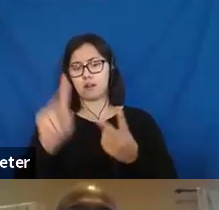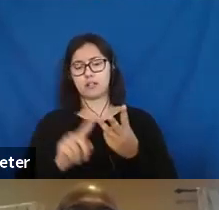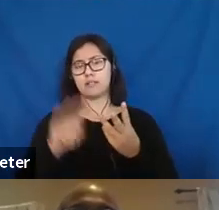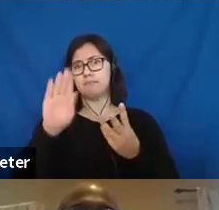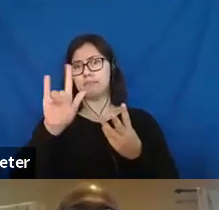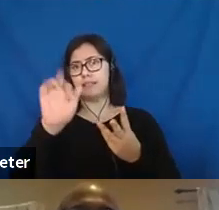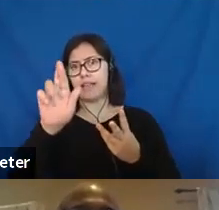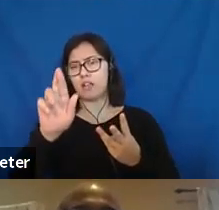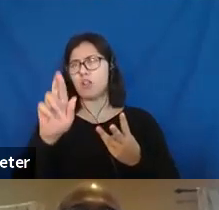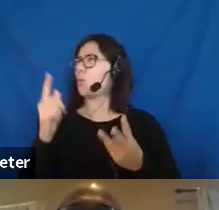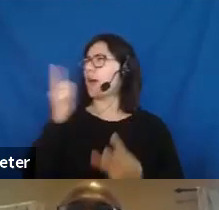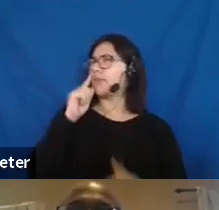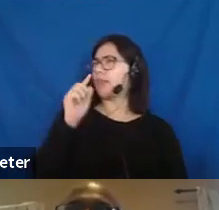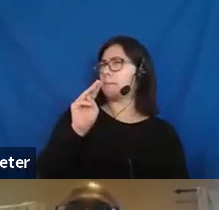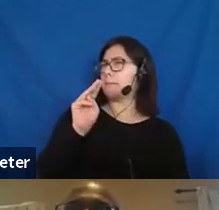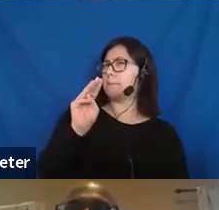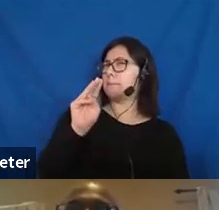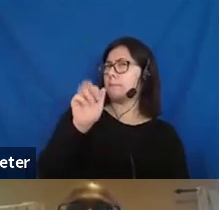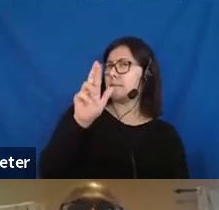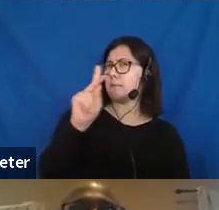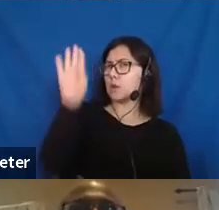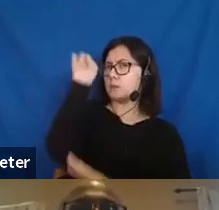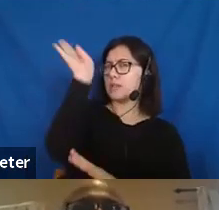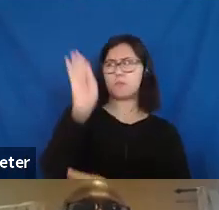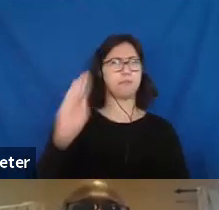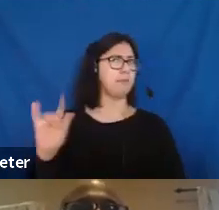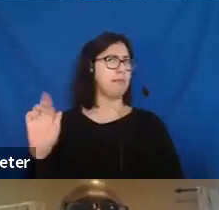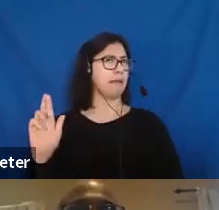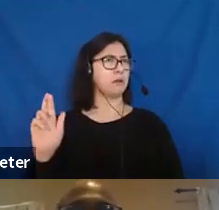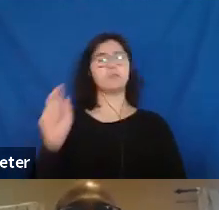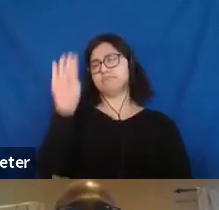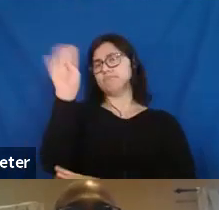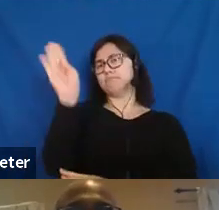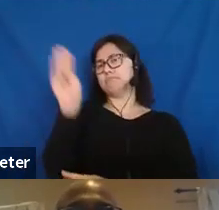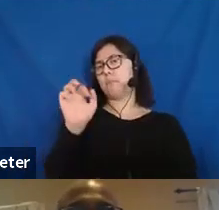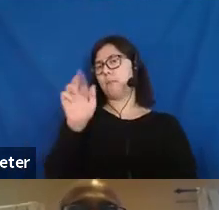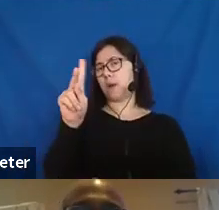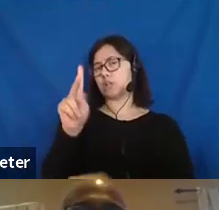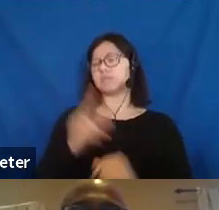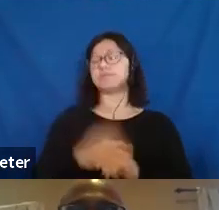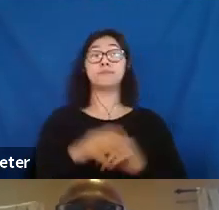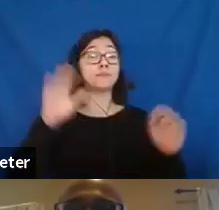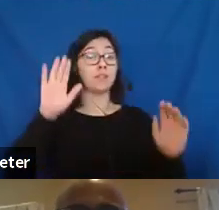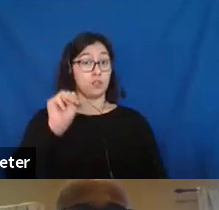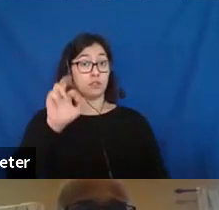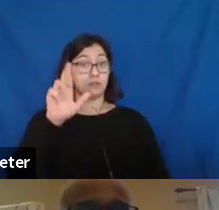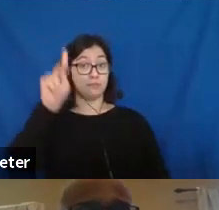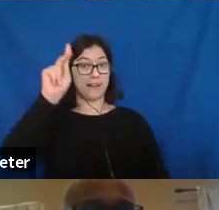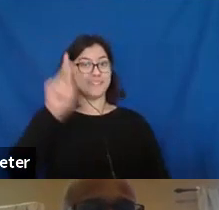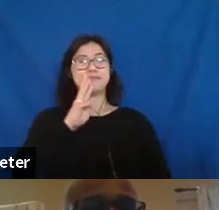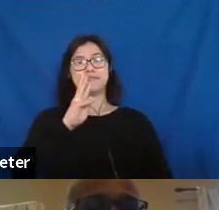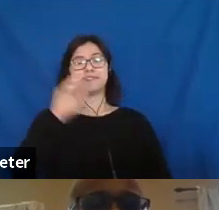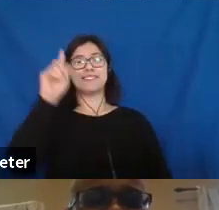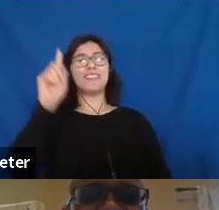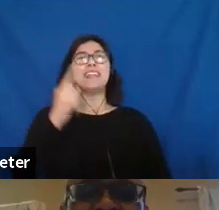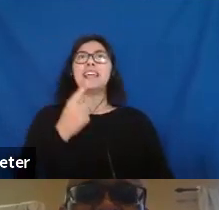was actually going to present. Oh, excuse me. Pardon me. No worries. You're good. Okay. Yeah, they they